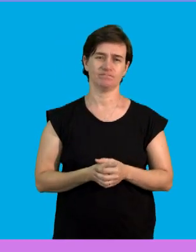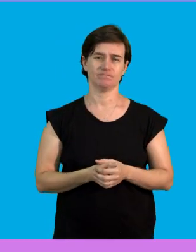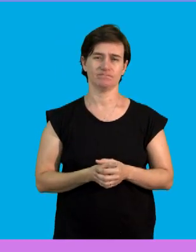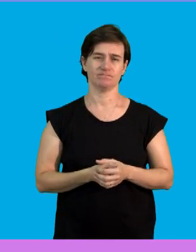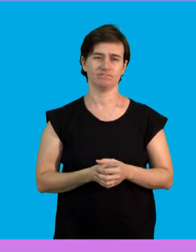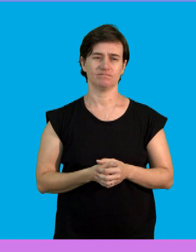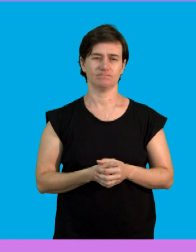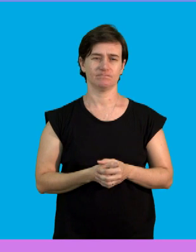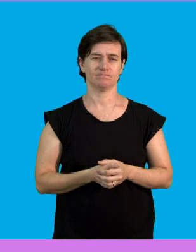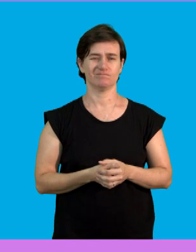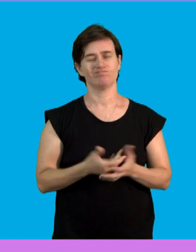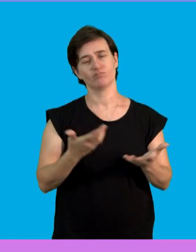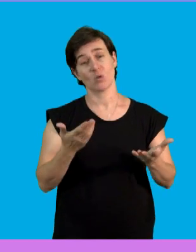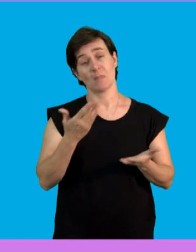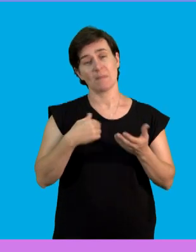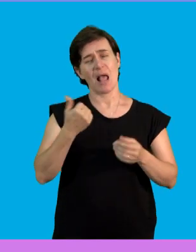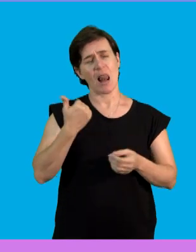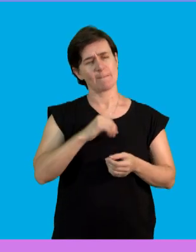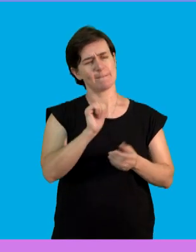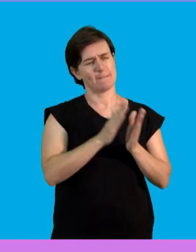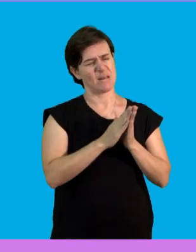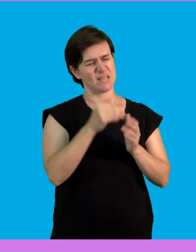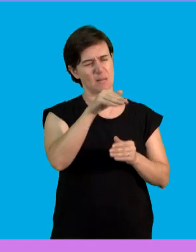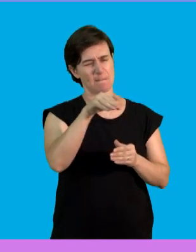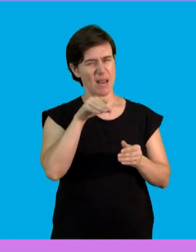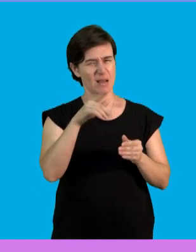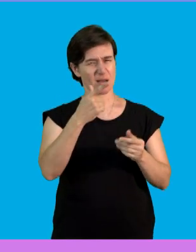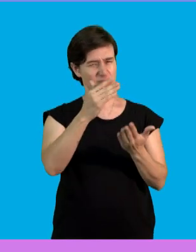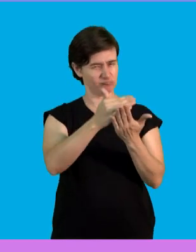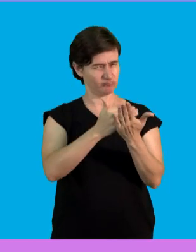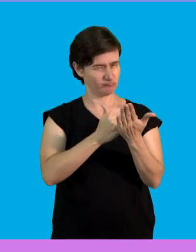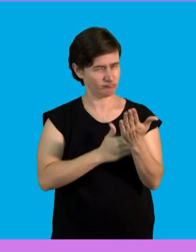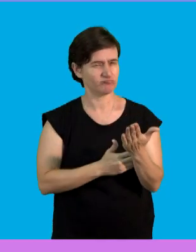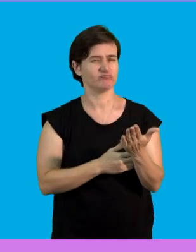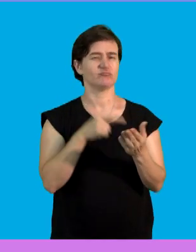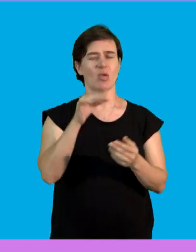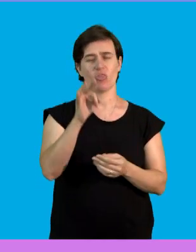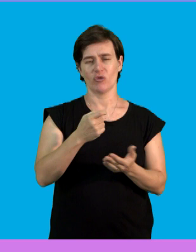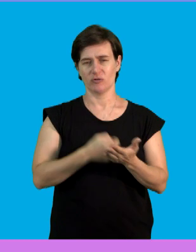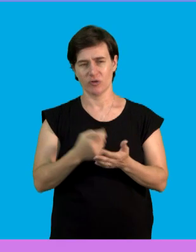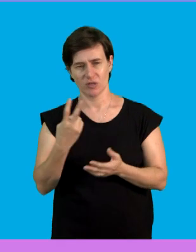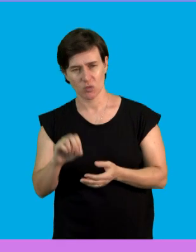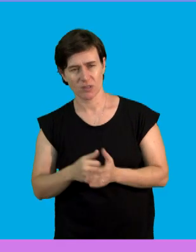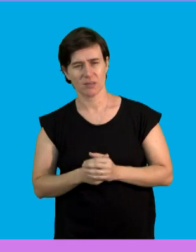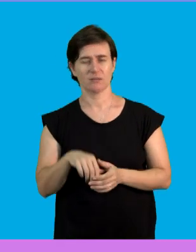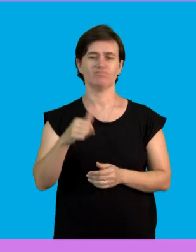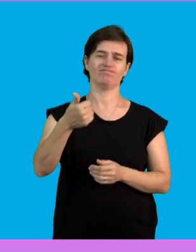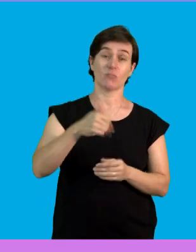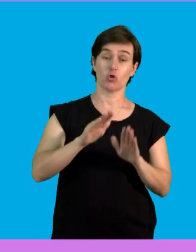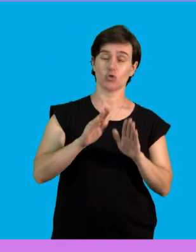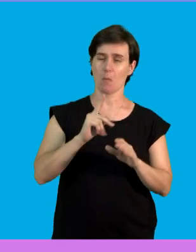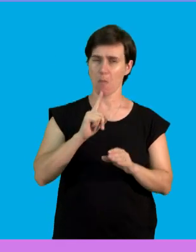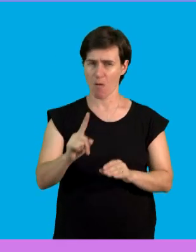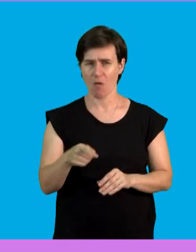And then if you ask for a bank statement from the branch, it will cost you 13.20 Rand. A stop order